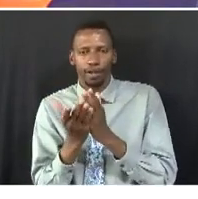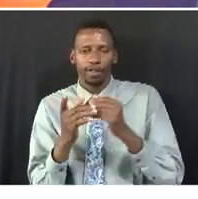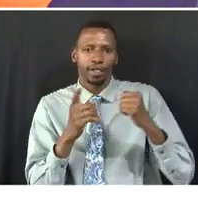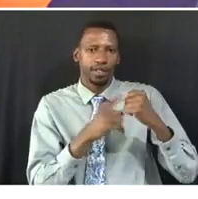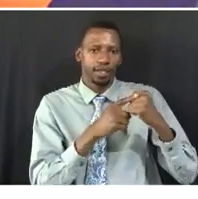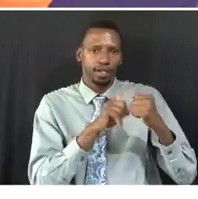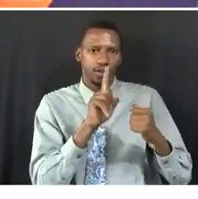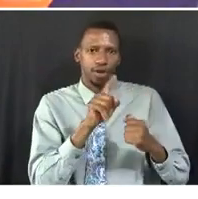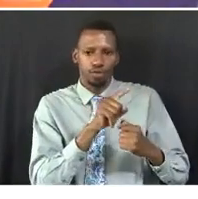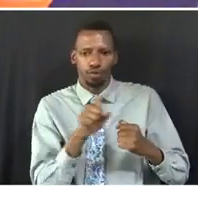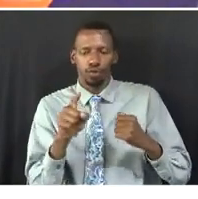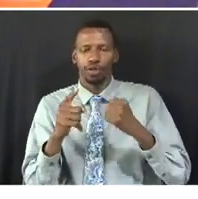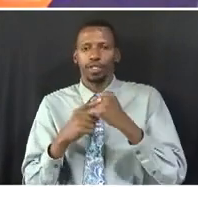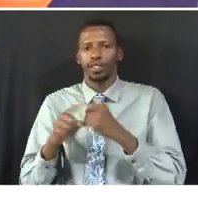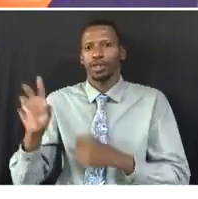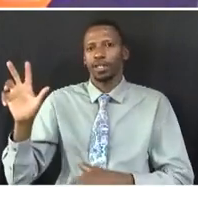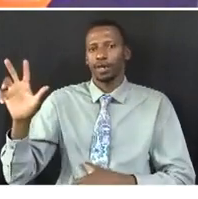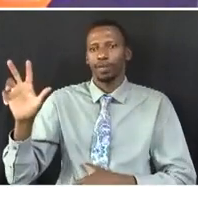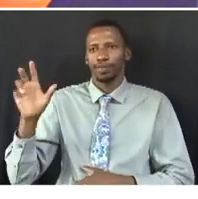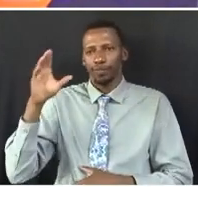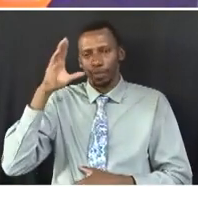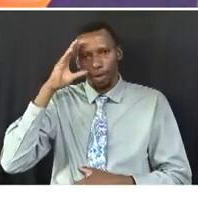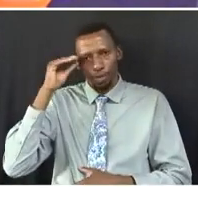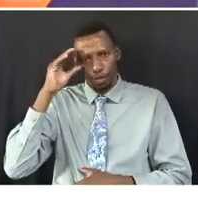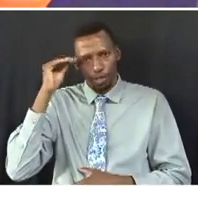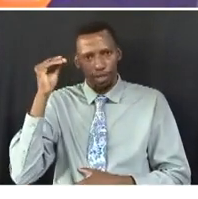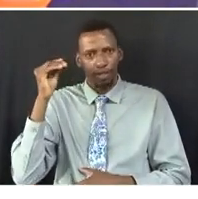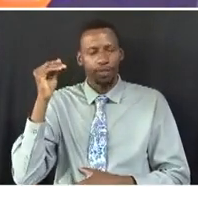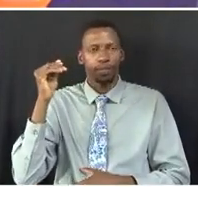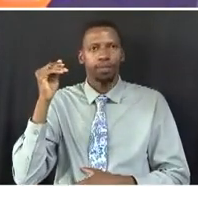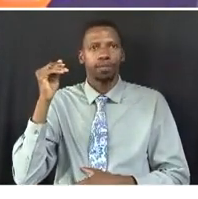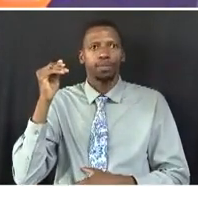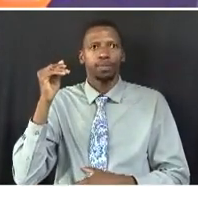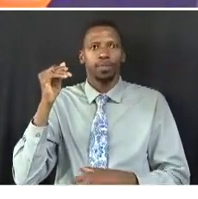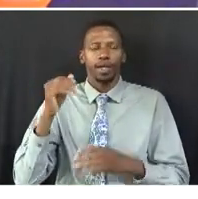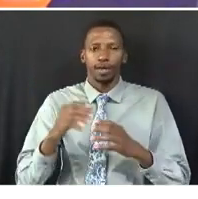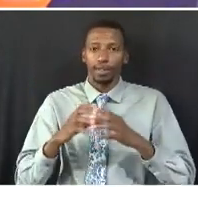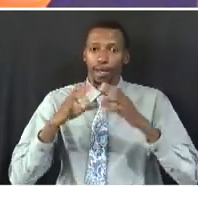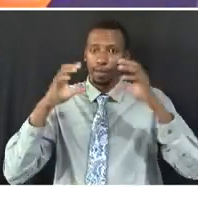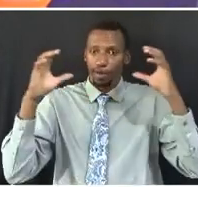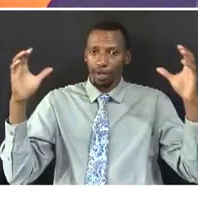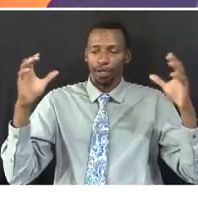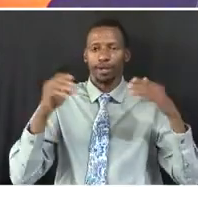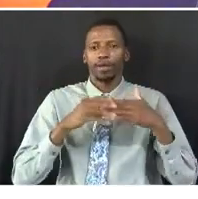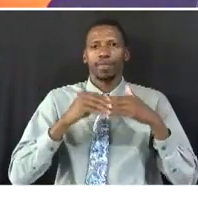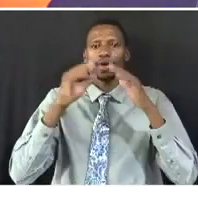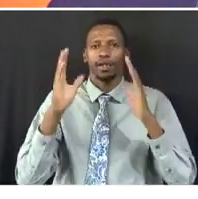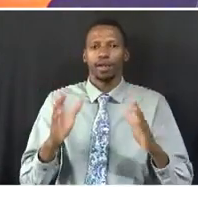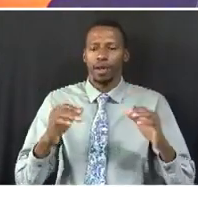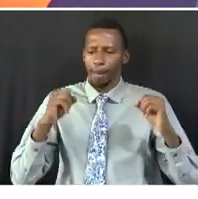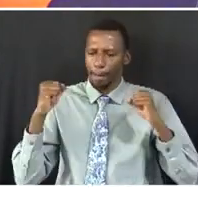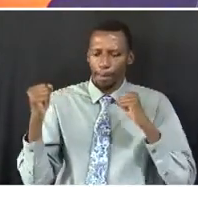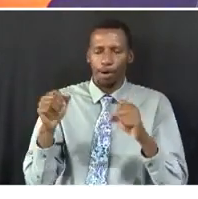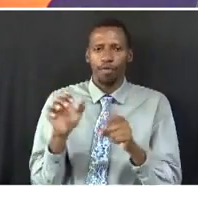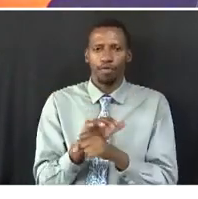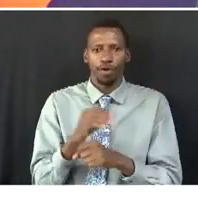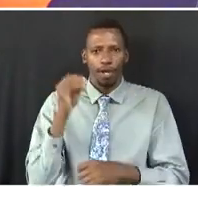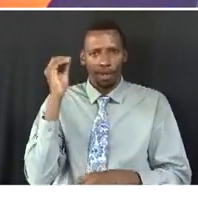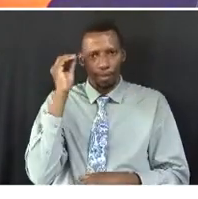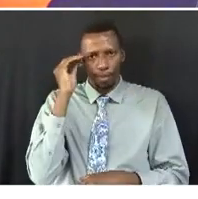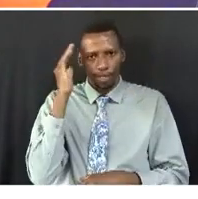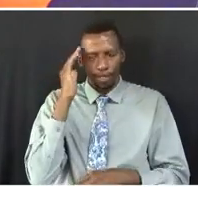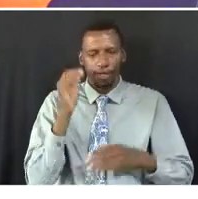page 63. Moses is a great leader, a powerful master guide.